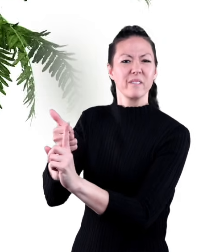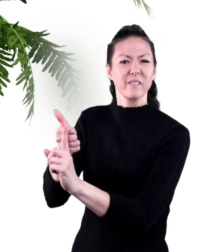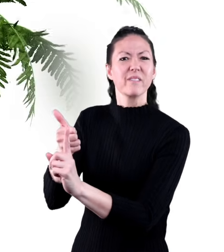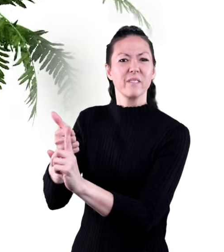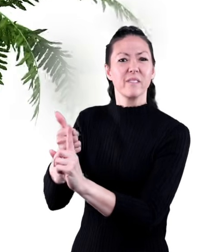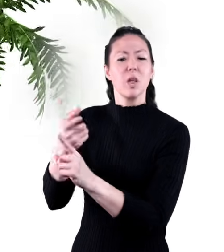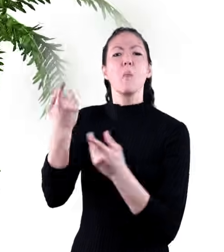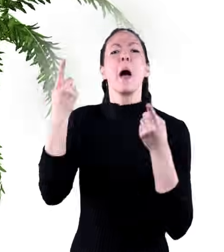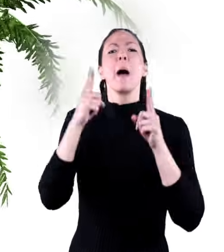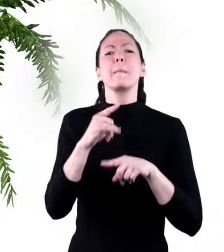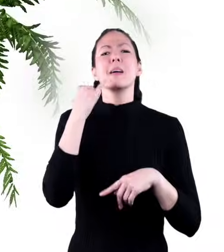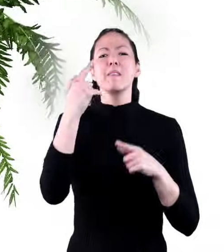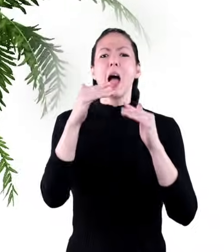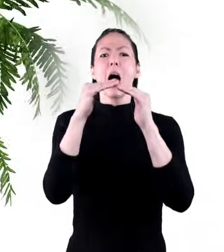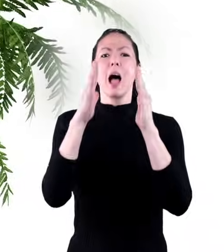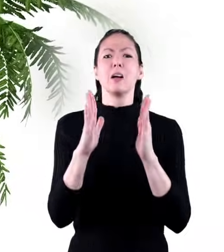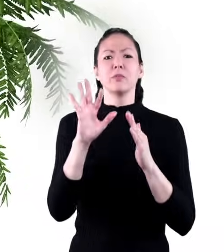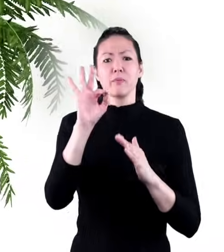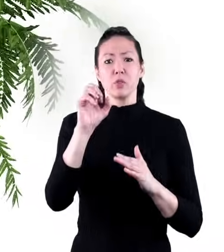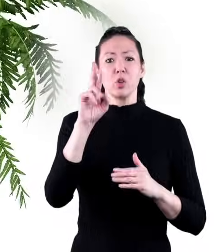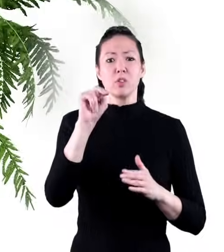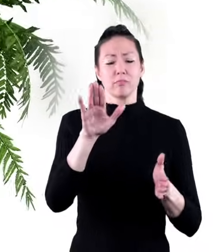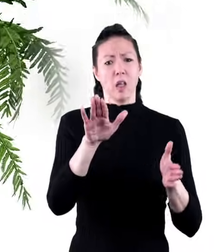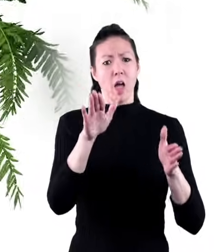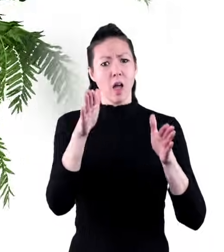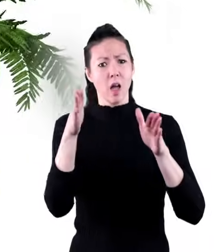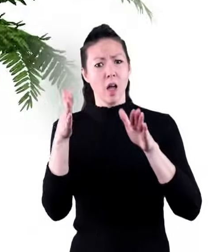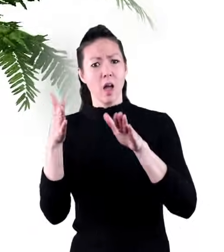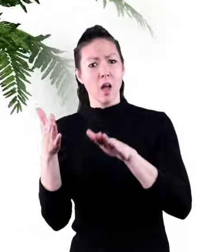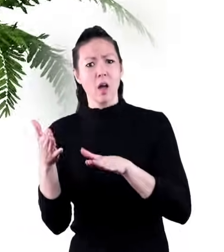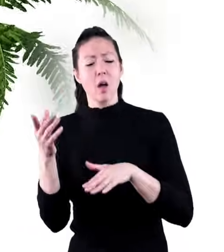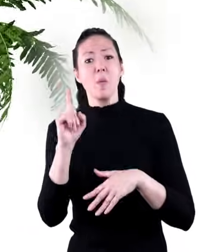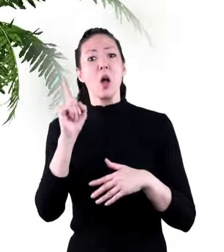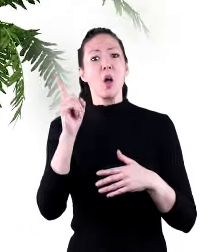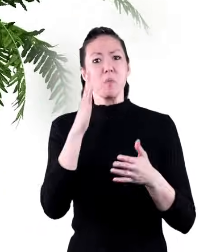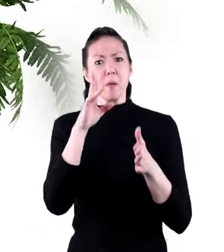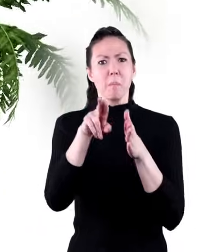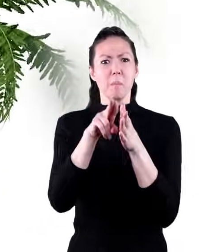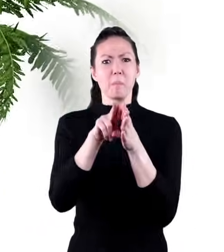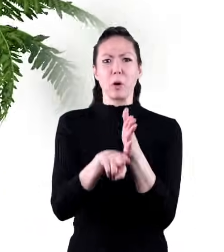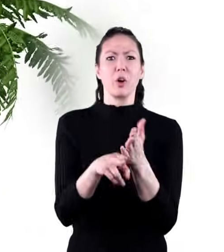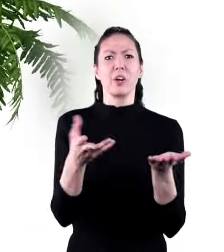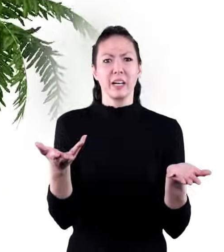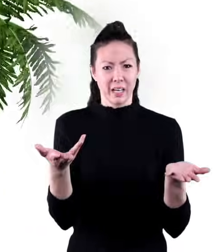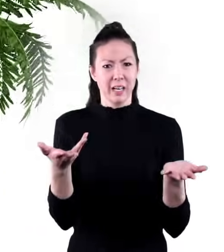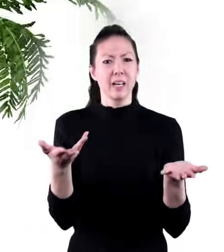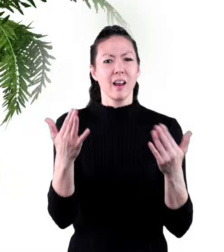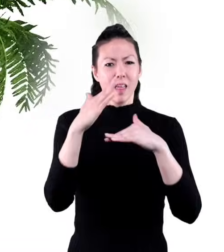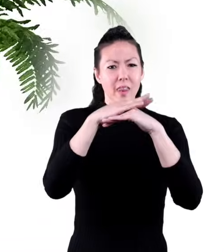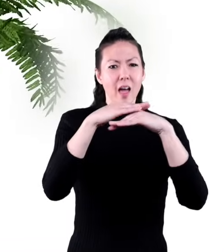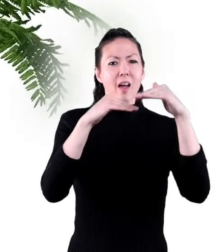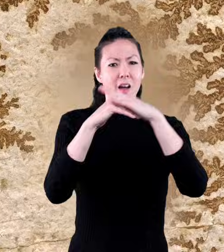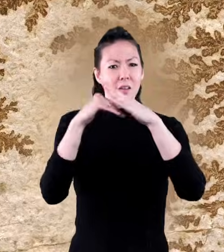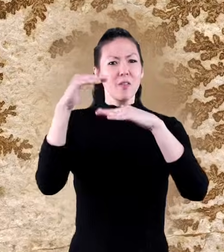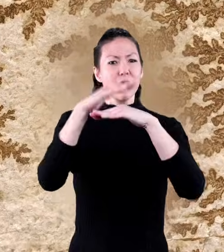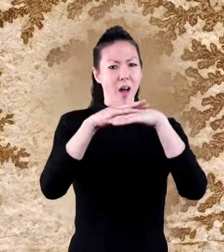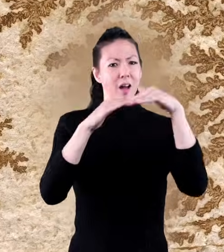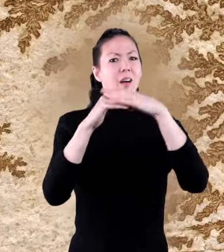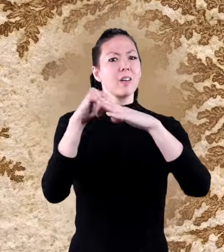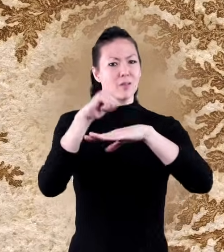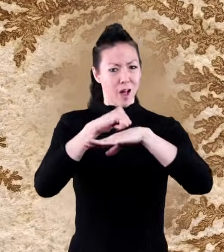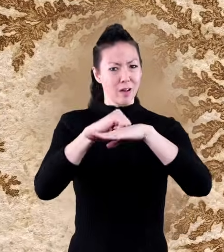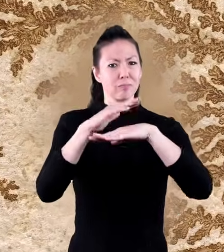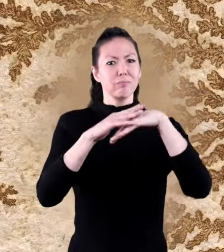Think about what would happen to a house fern if it died and were then buried under layers of rock for millions of years. The